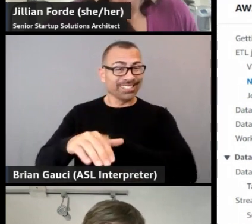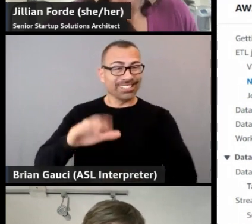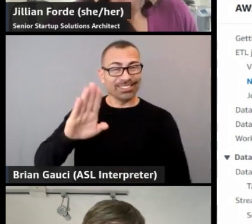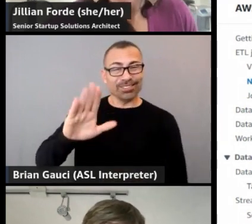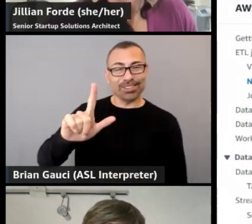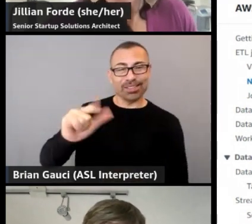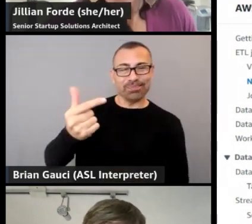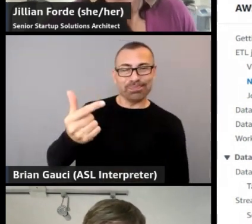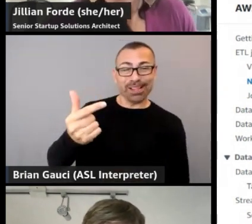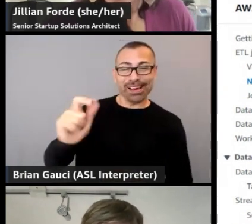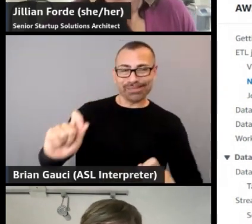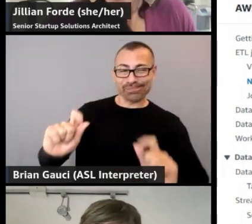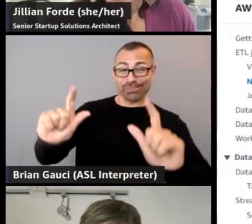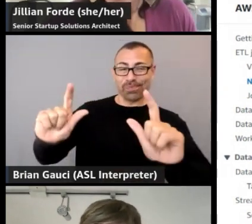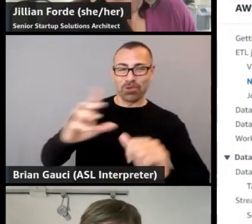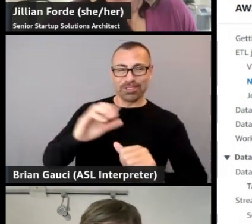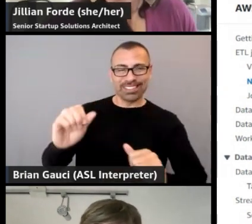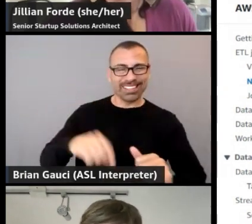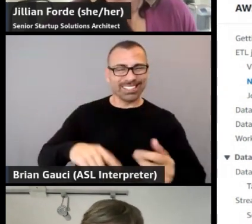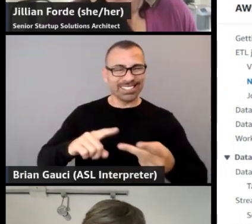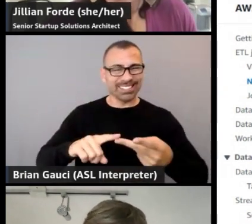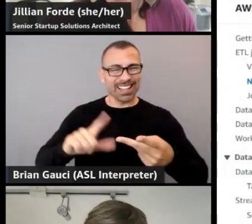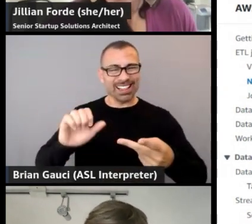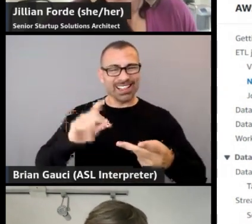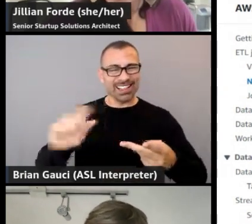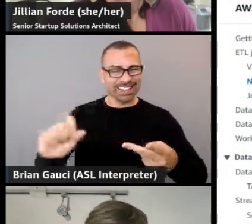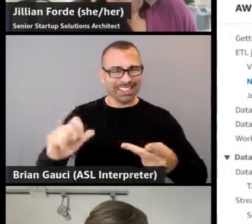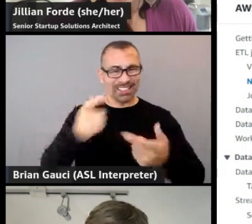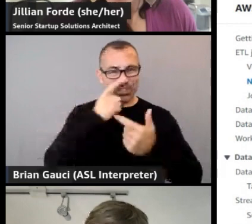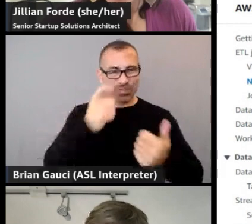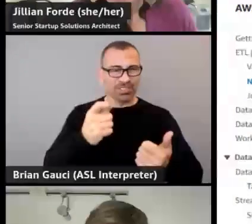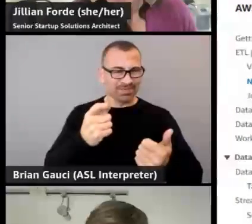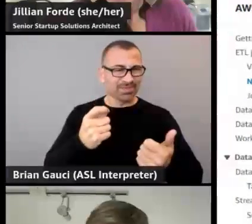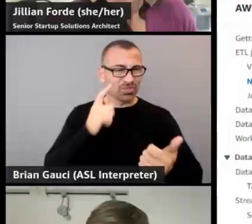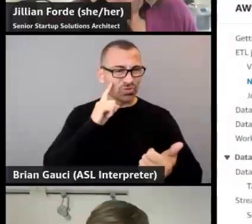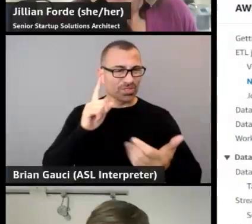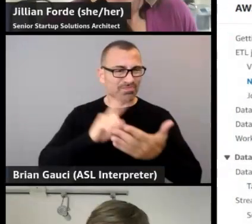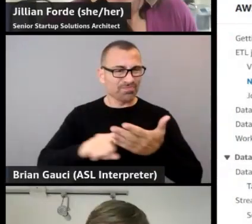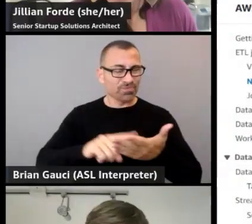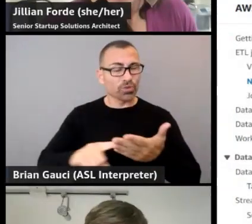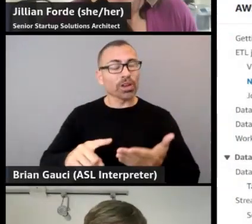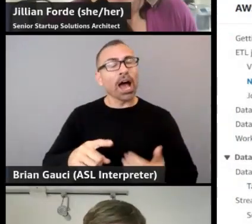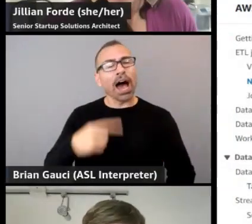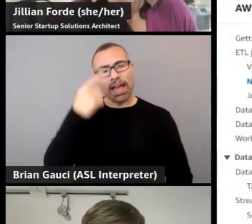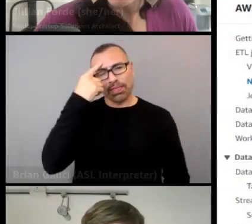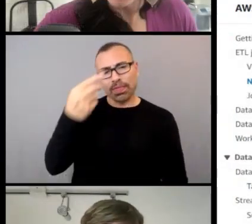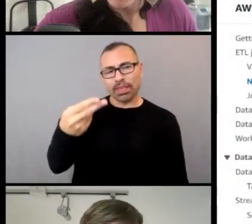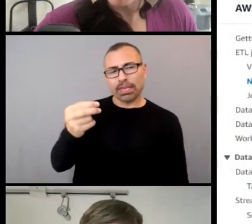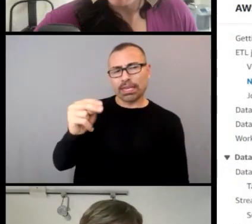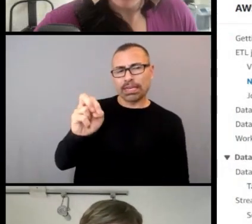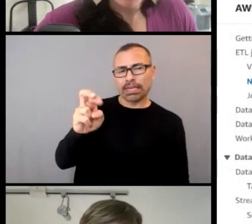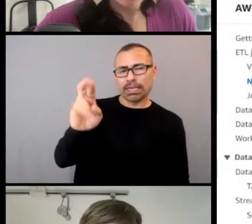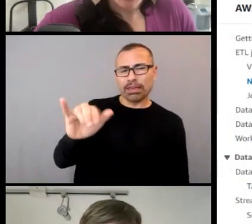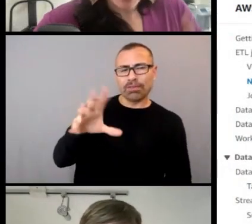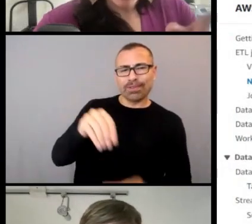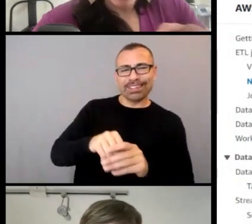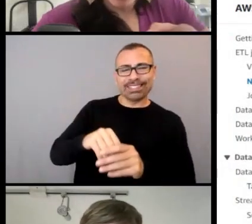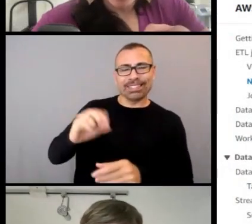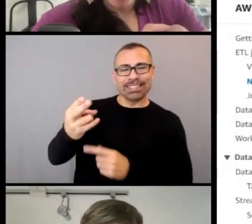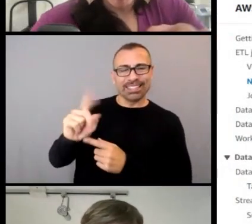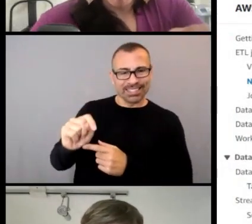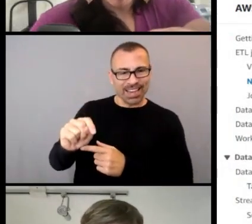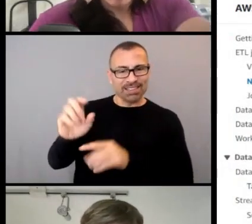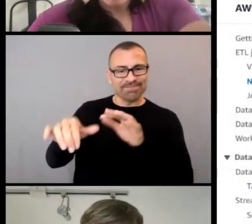probably answering questions, and we can respond there. Yeah, Henry's been in the